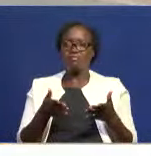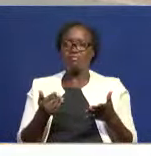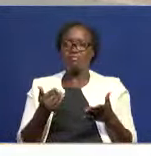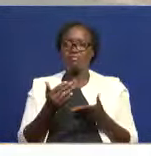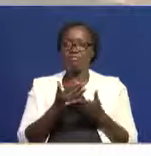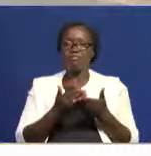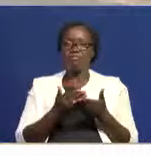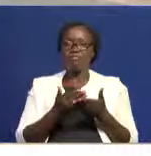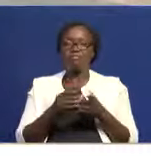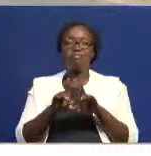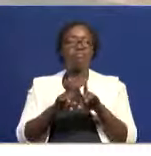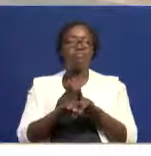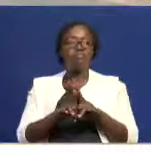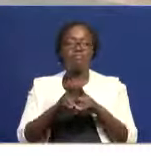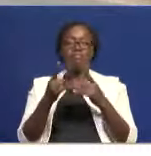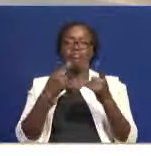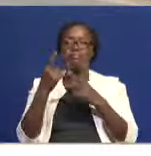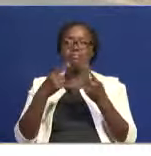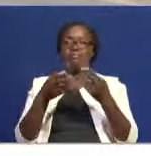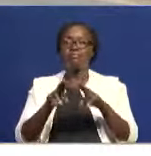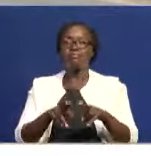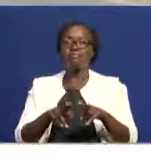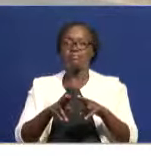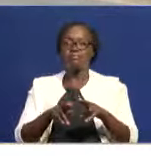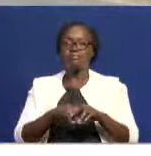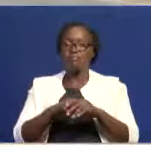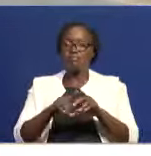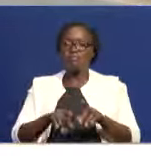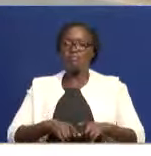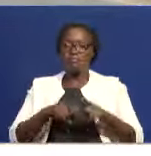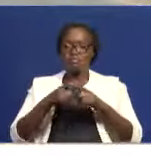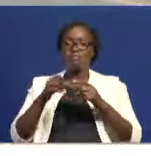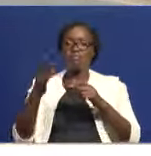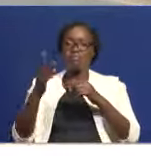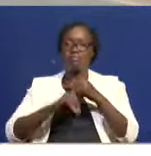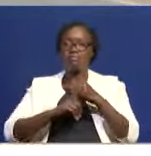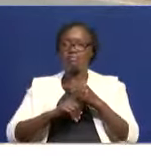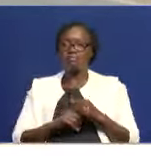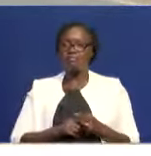parts of the CBD can tell you what is happening. These are live images from Kangemi.